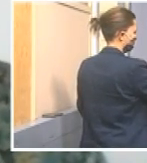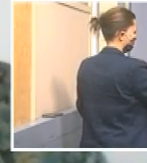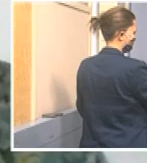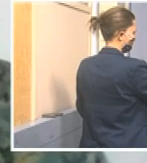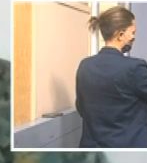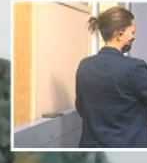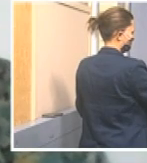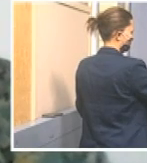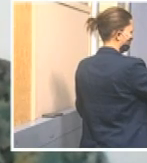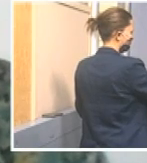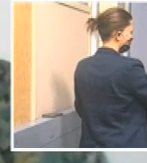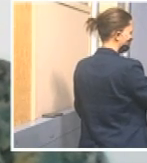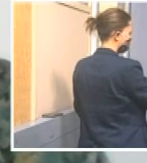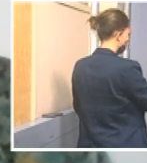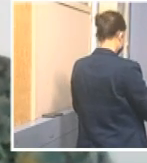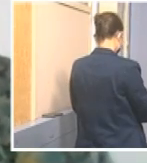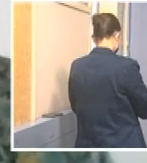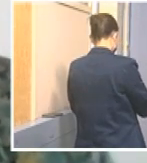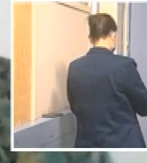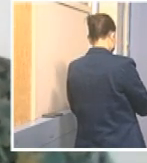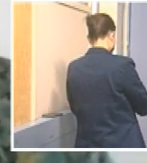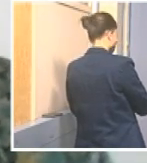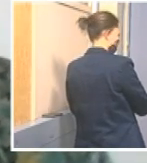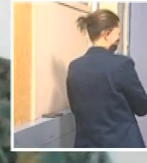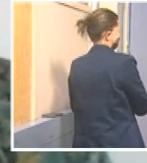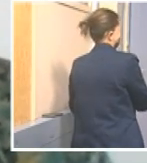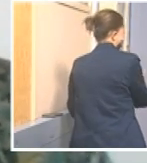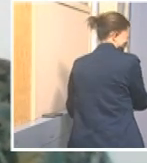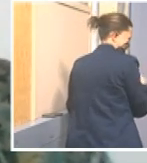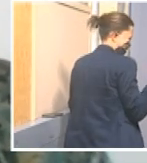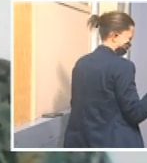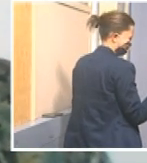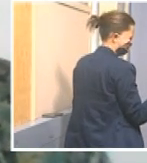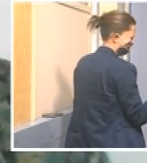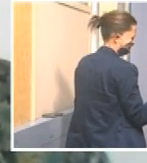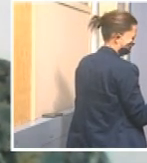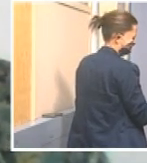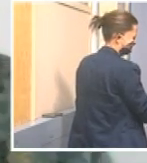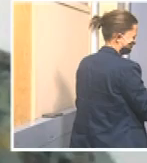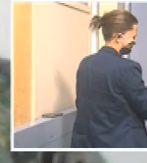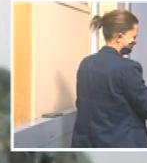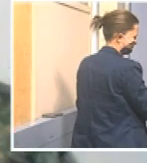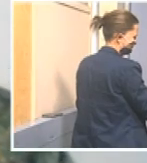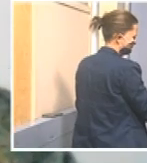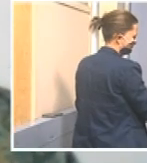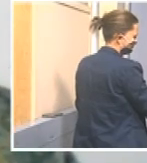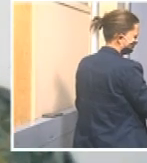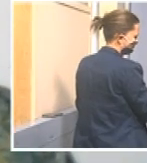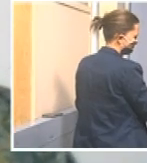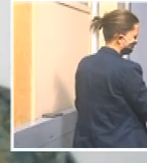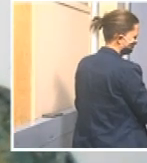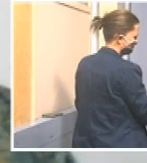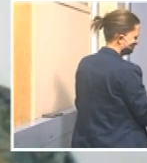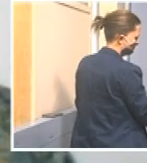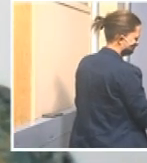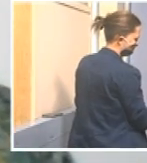Miss Mwiya, can you hear me? I can hear you. Can you hear me clearly? I can hear you 100% clearly. Okay. We're just going to need you to